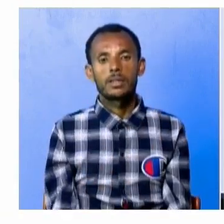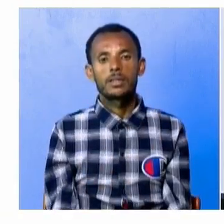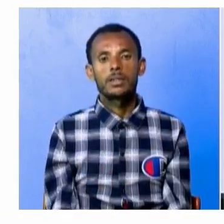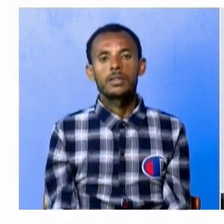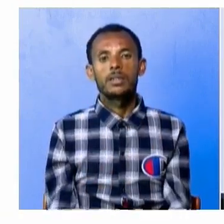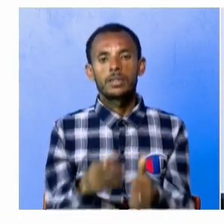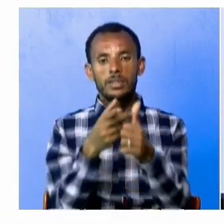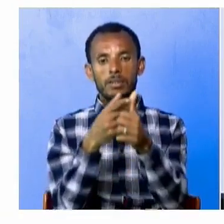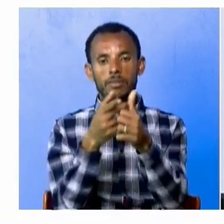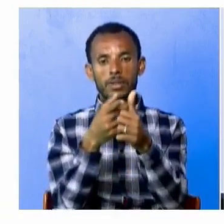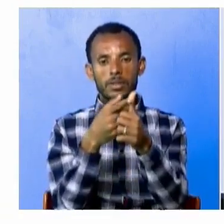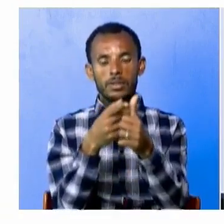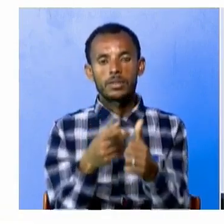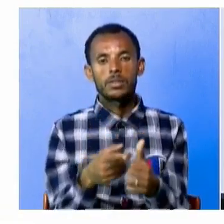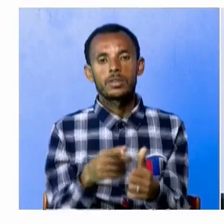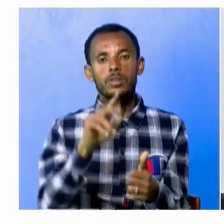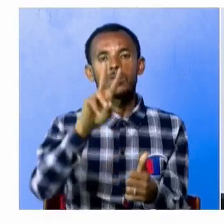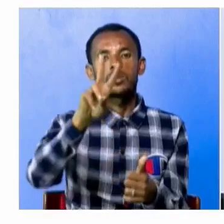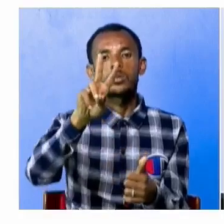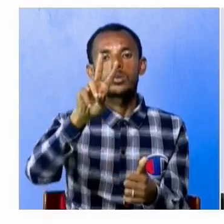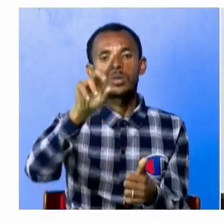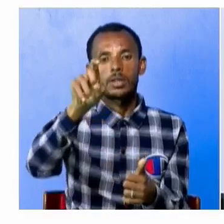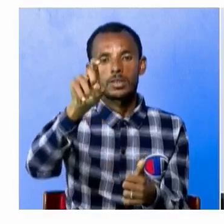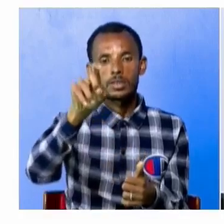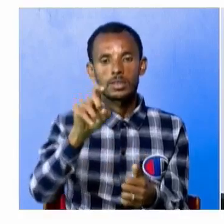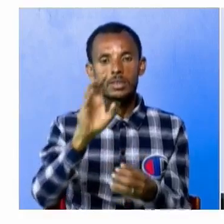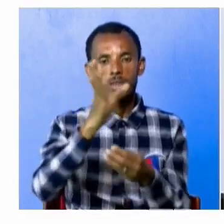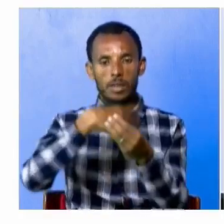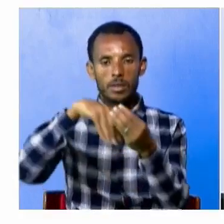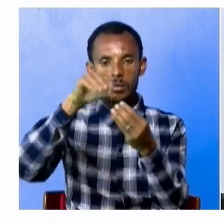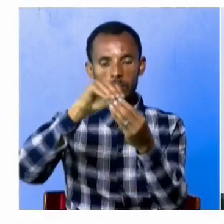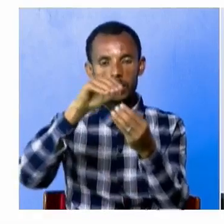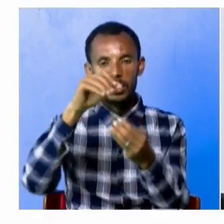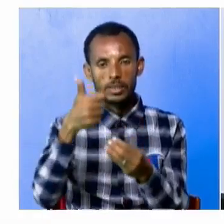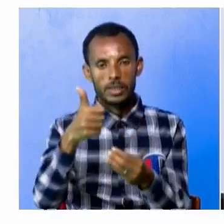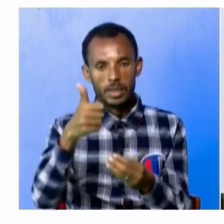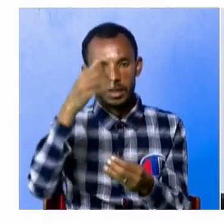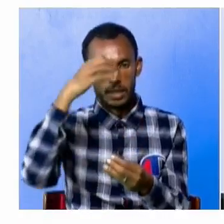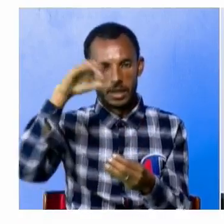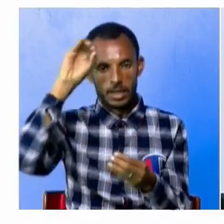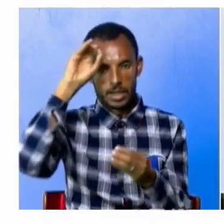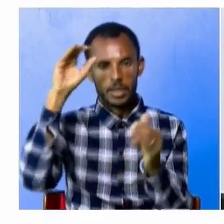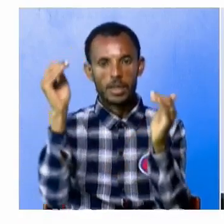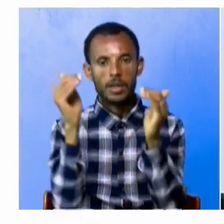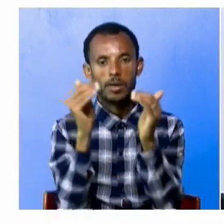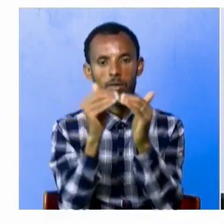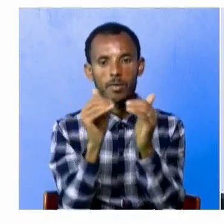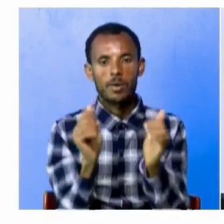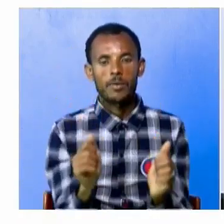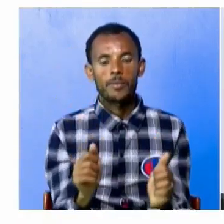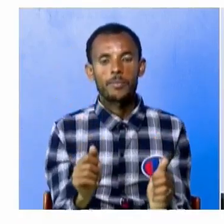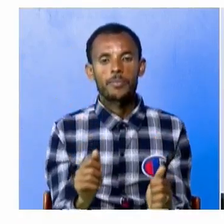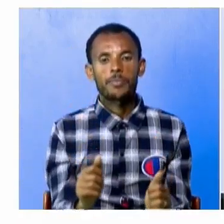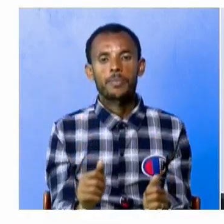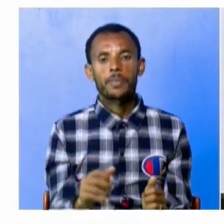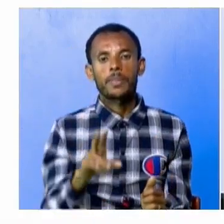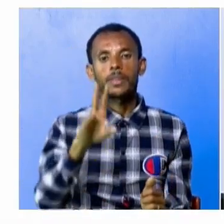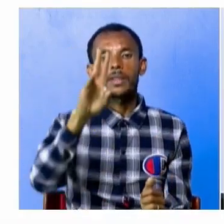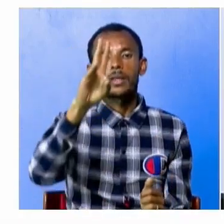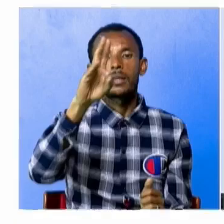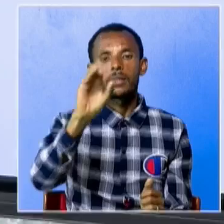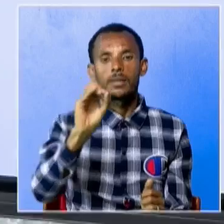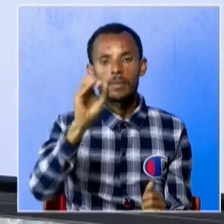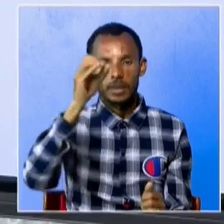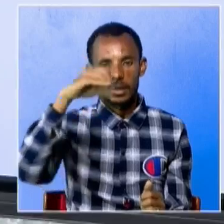So the first one is 2x plus 10 degree is equal to 70